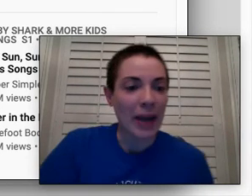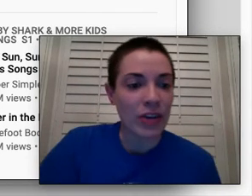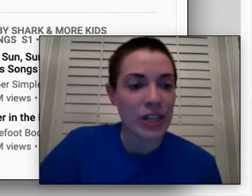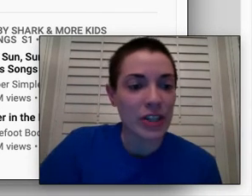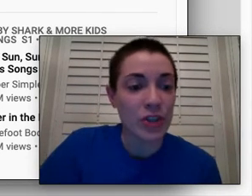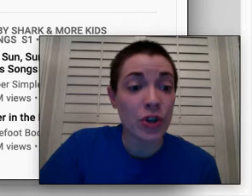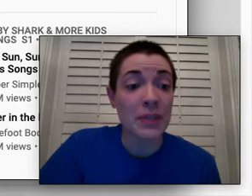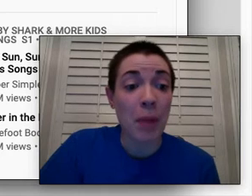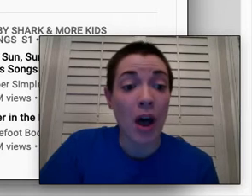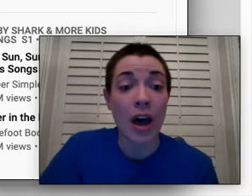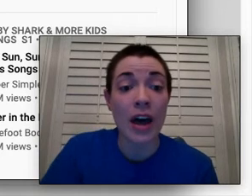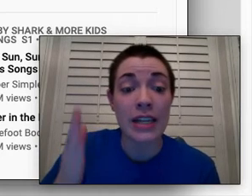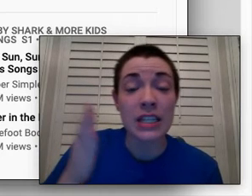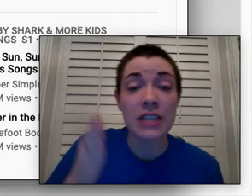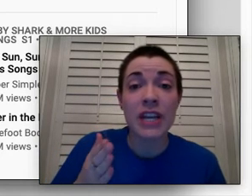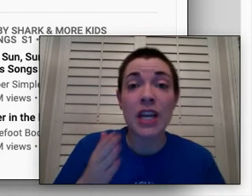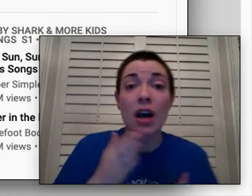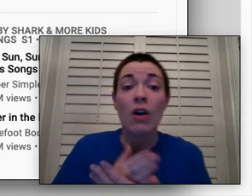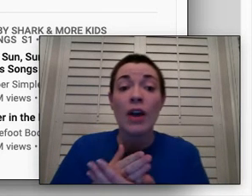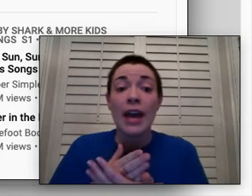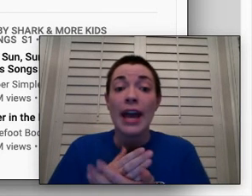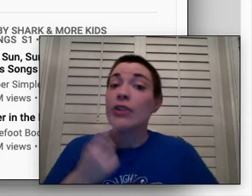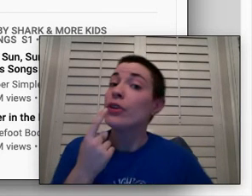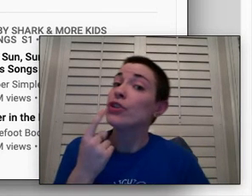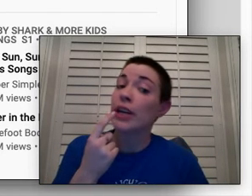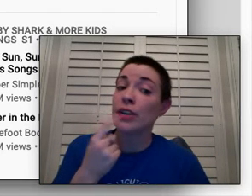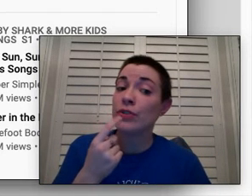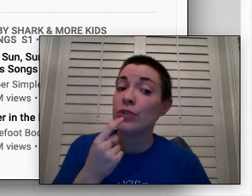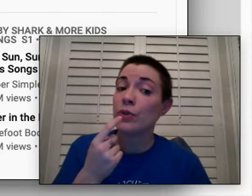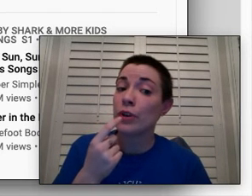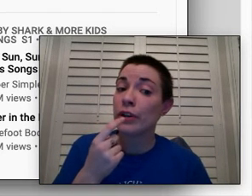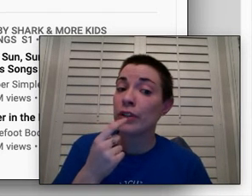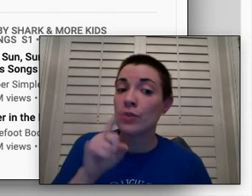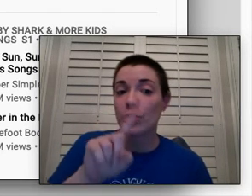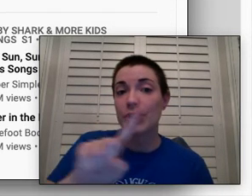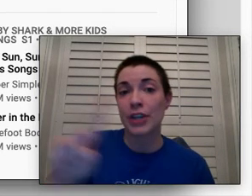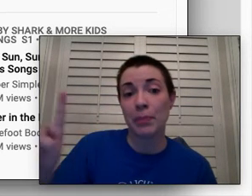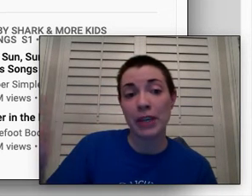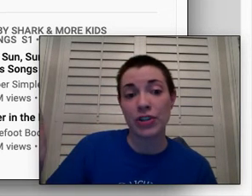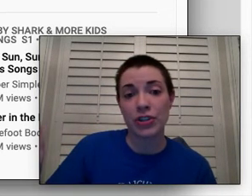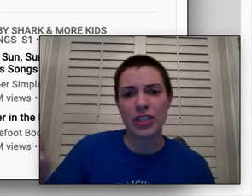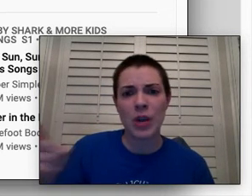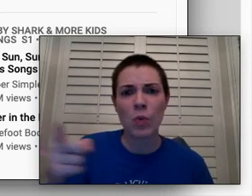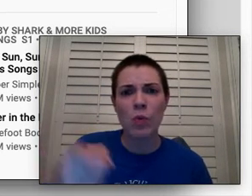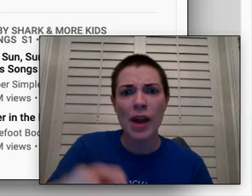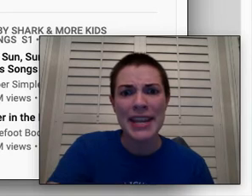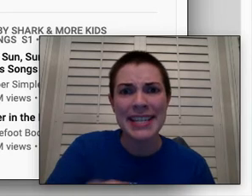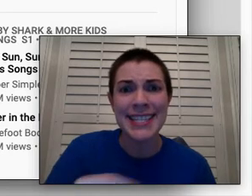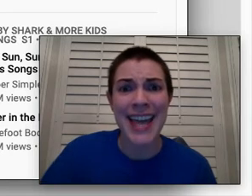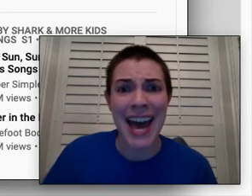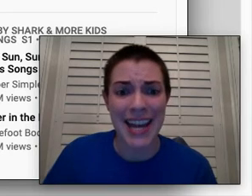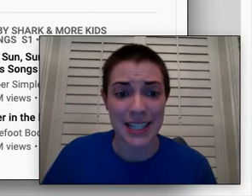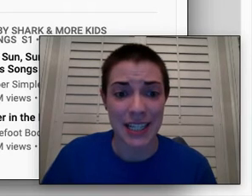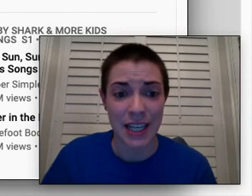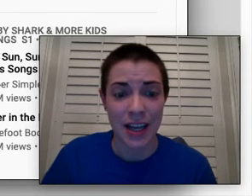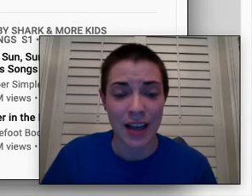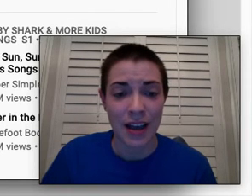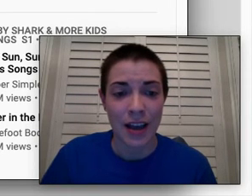my goodness, you can always pause the video and you can try to use your words or touch a picture to say, what is